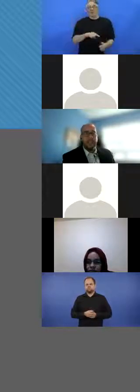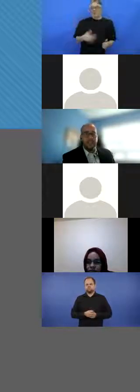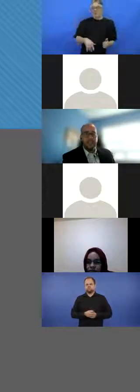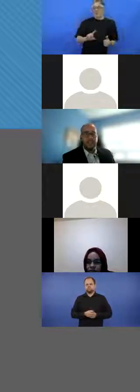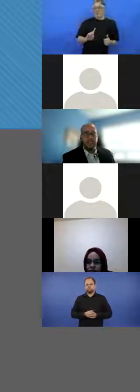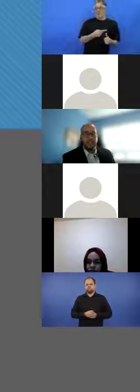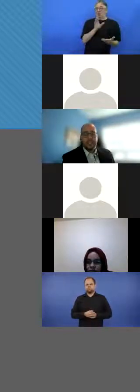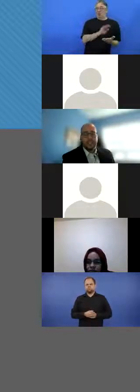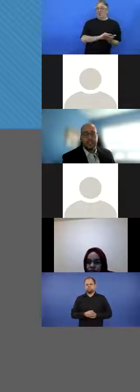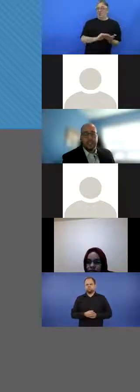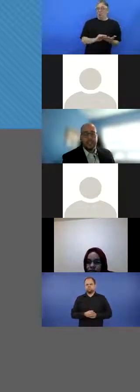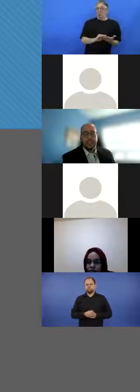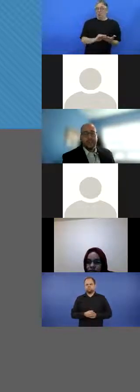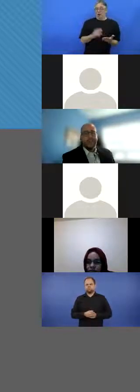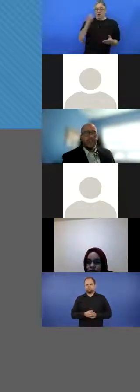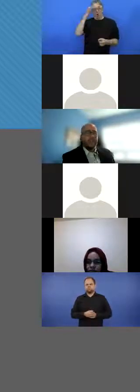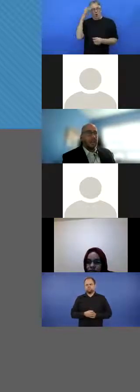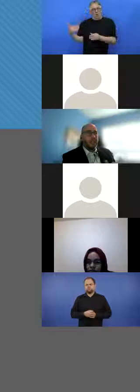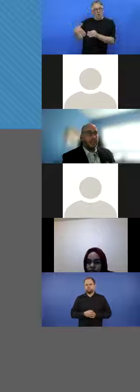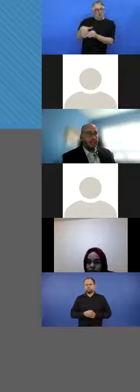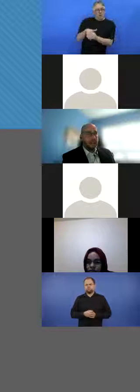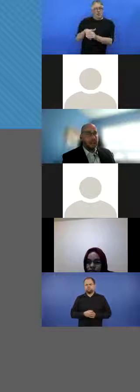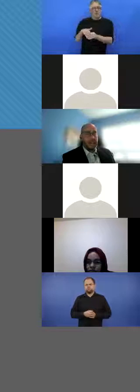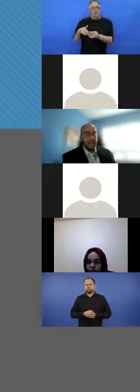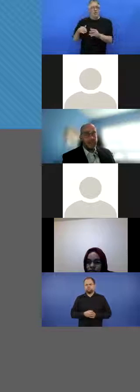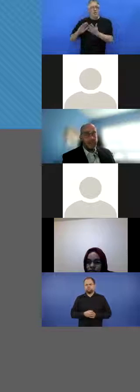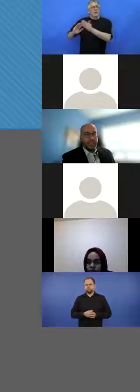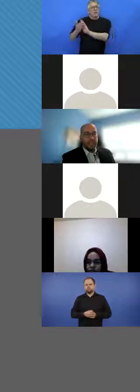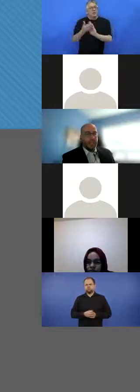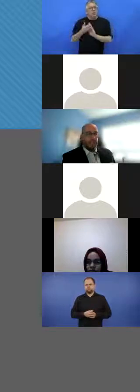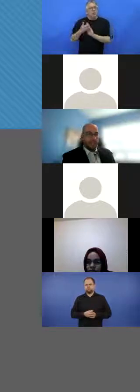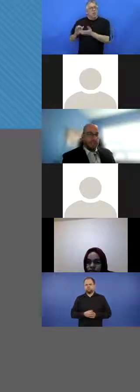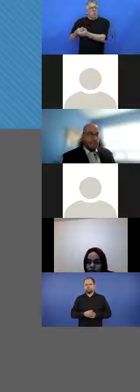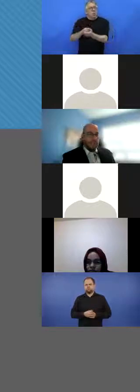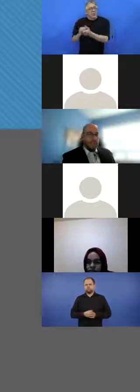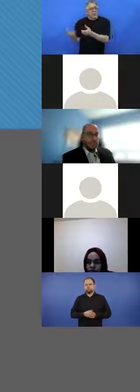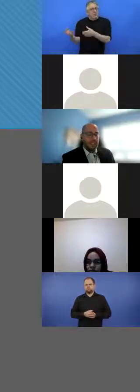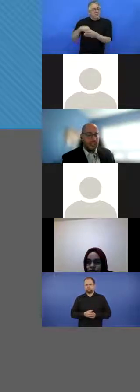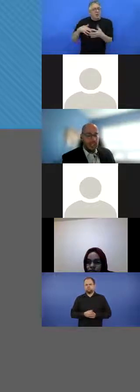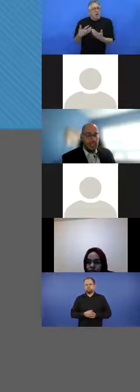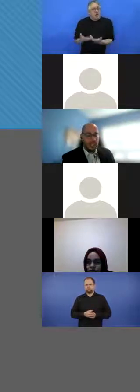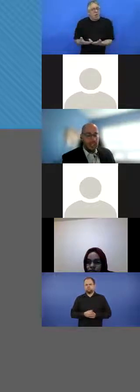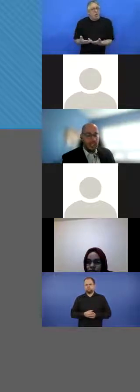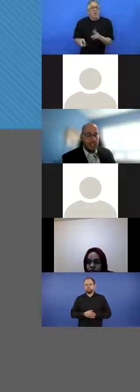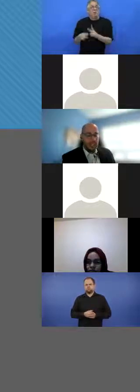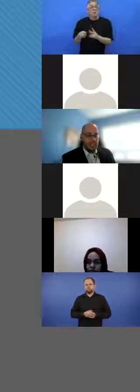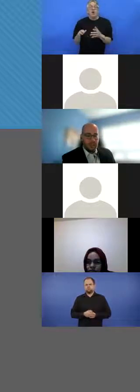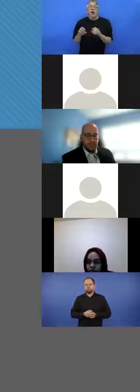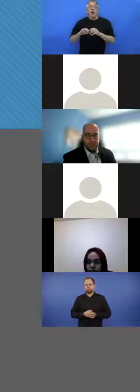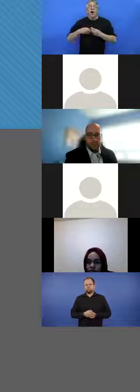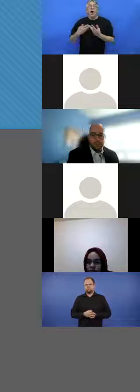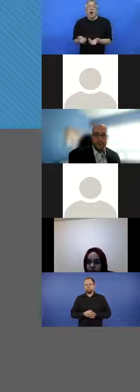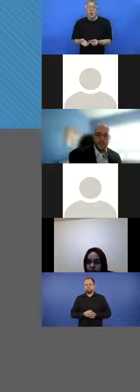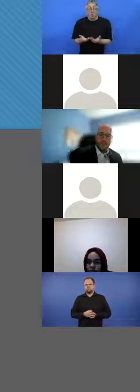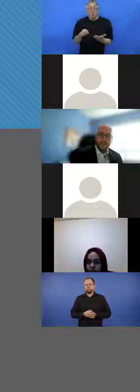and multilateral institutions and civil society, but also how to improve on it and advance the recommendations and findings of the current